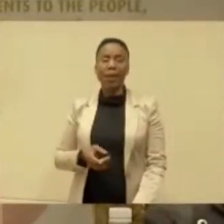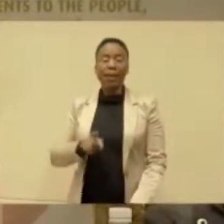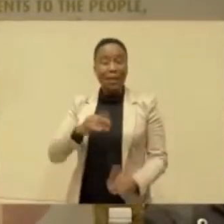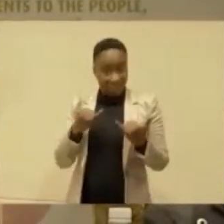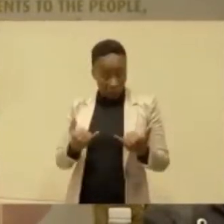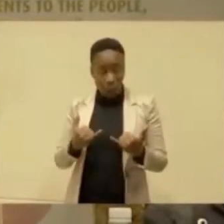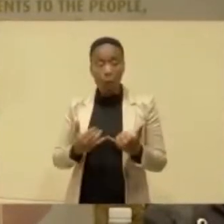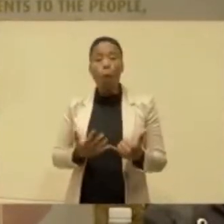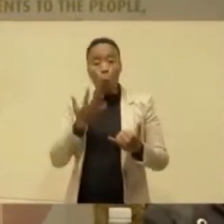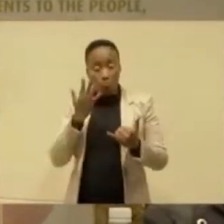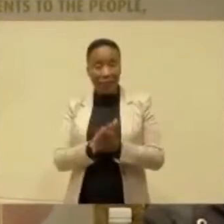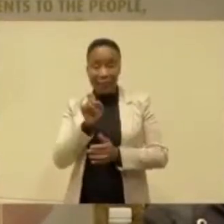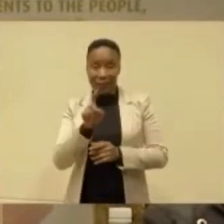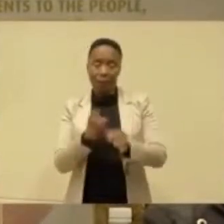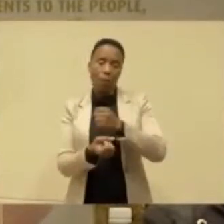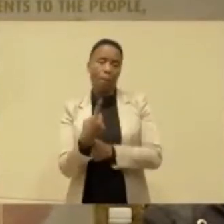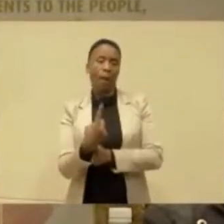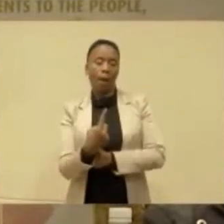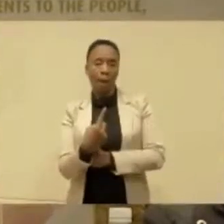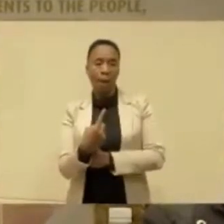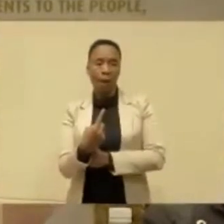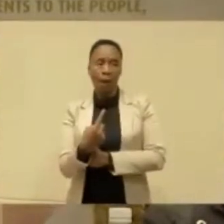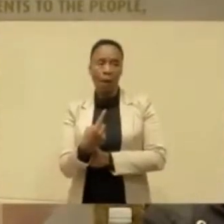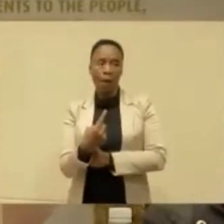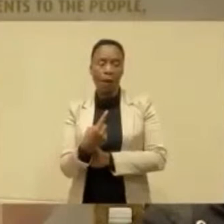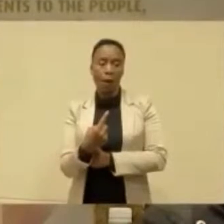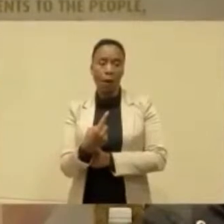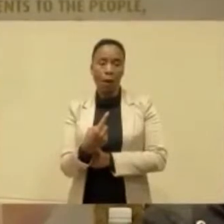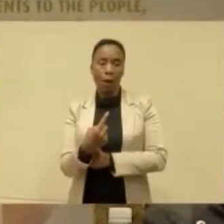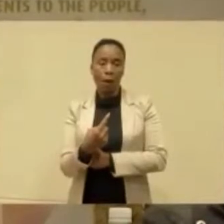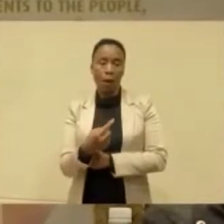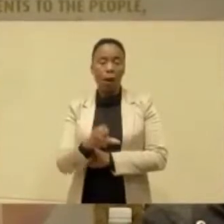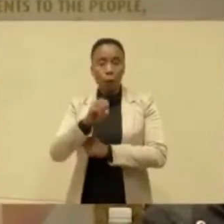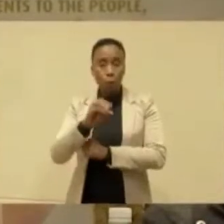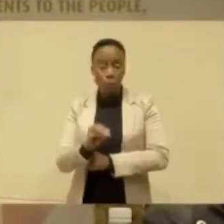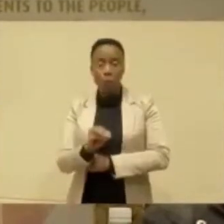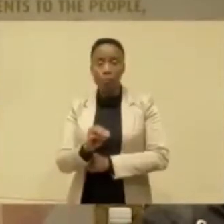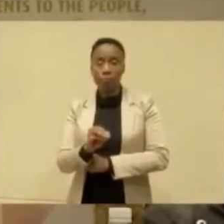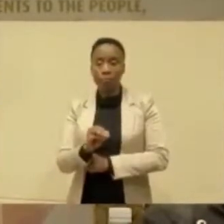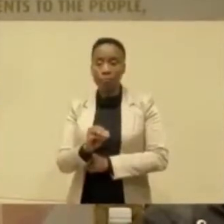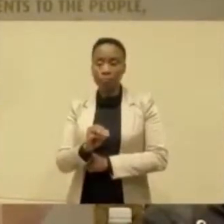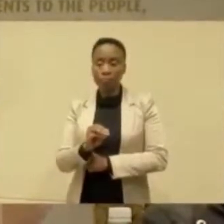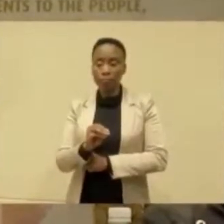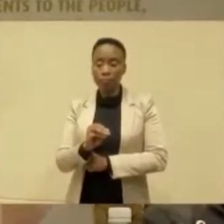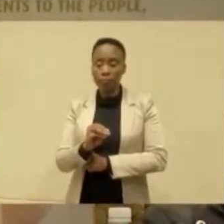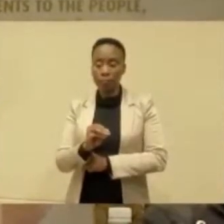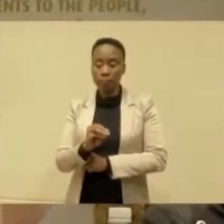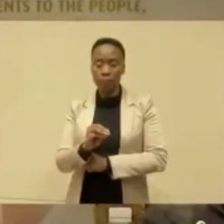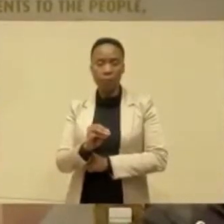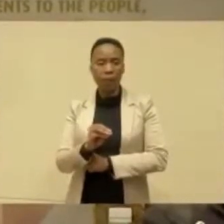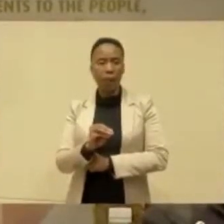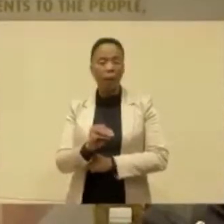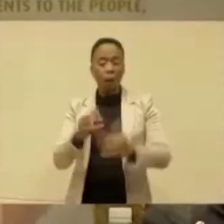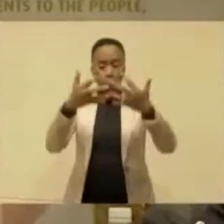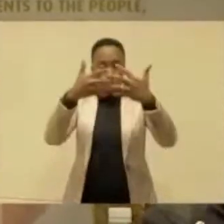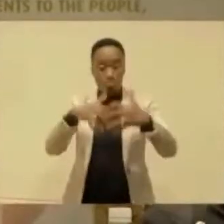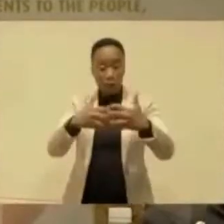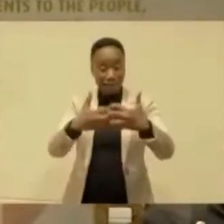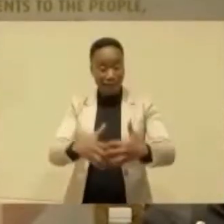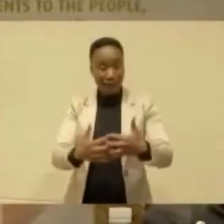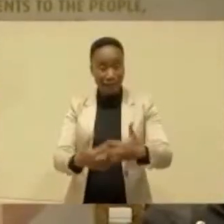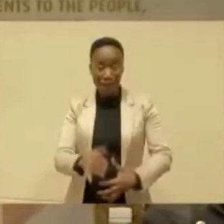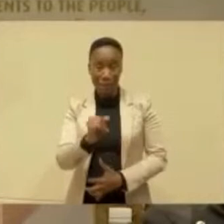we wanted to happen so that we can't have this this poor coordination of